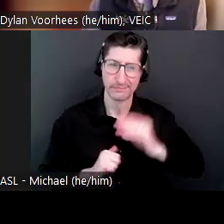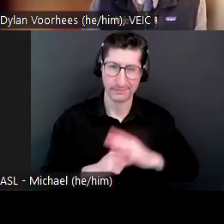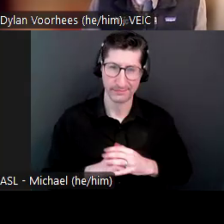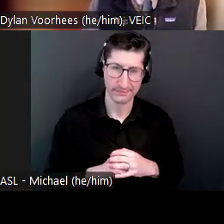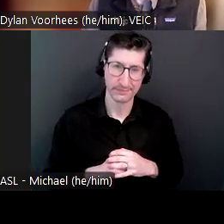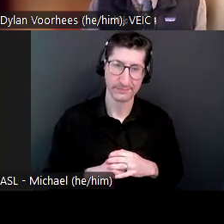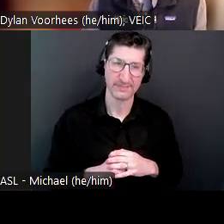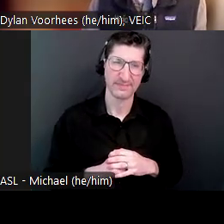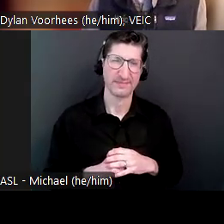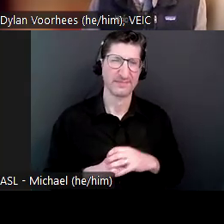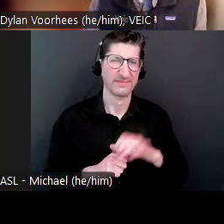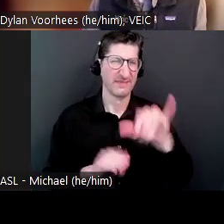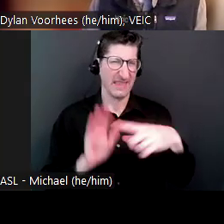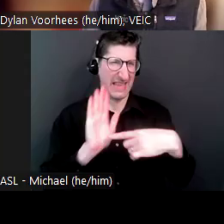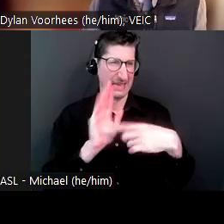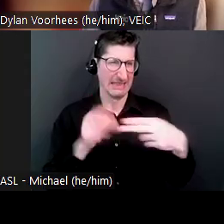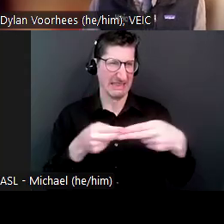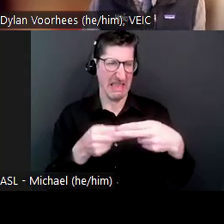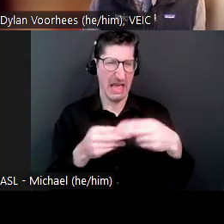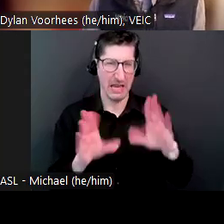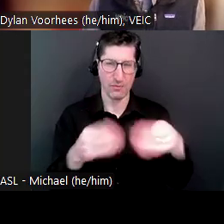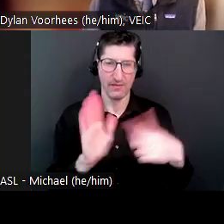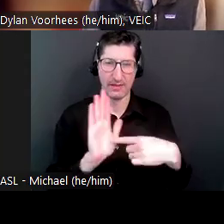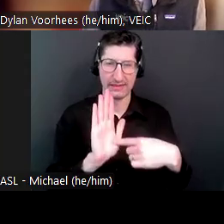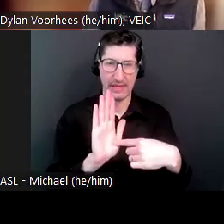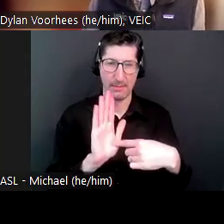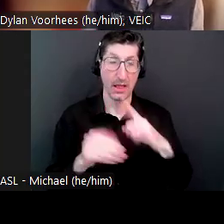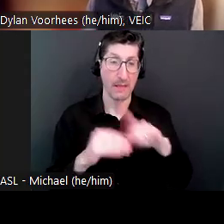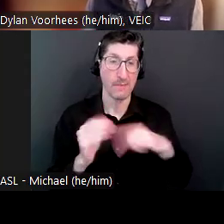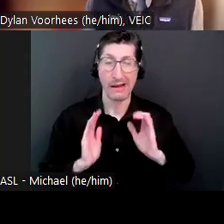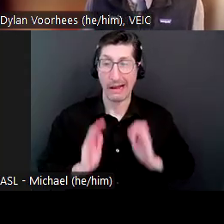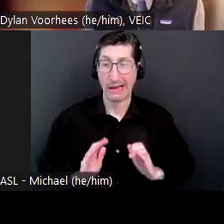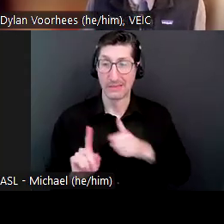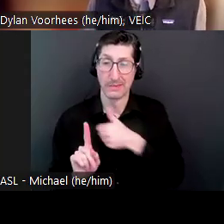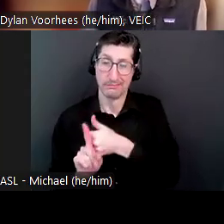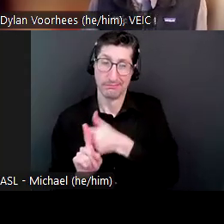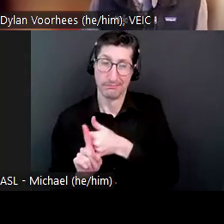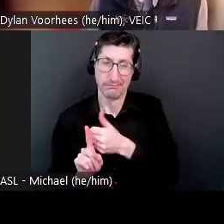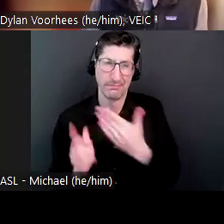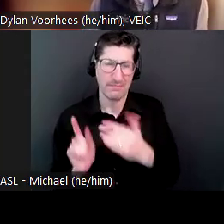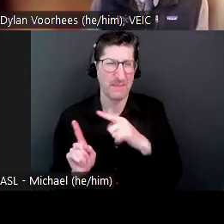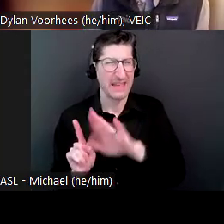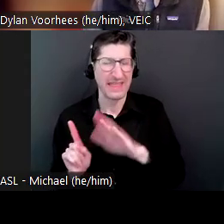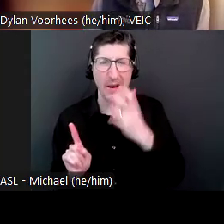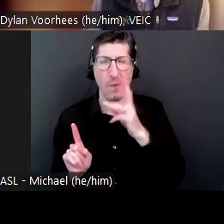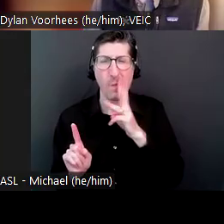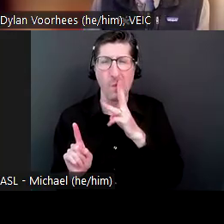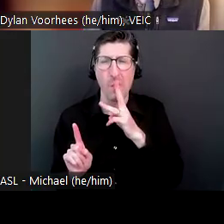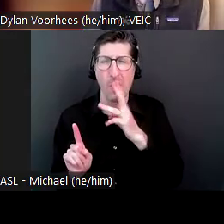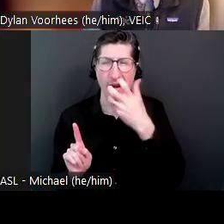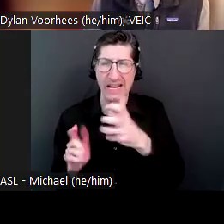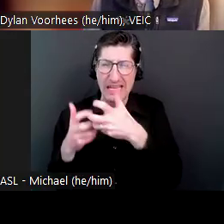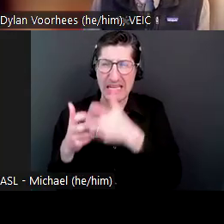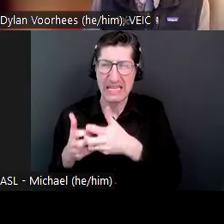gives an example, just one example of a customer who might have an aging water heater and calls a program